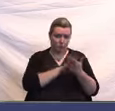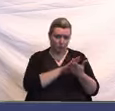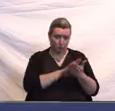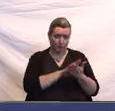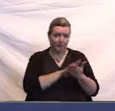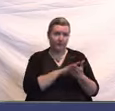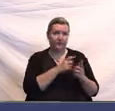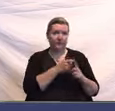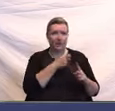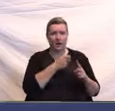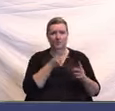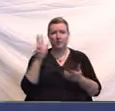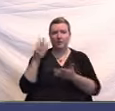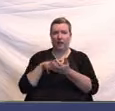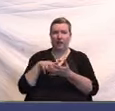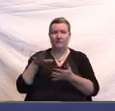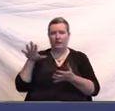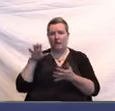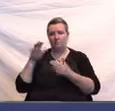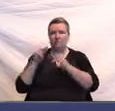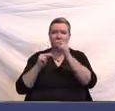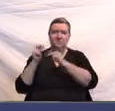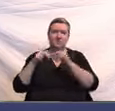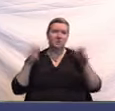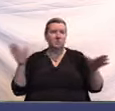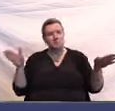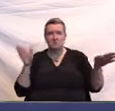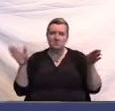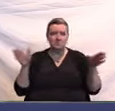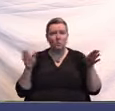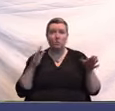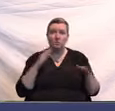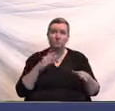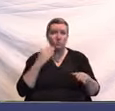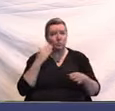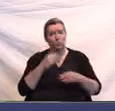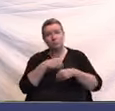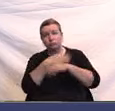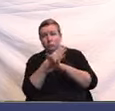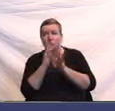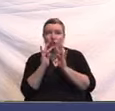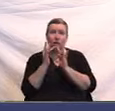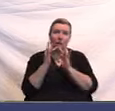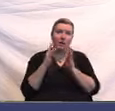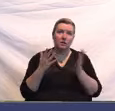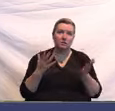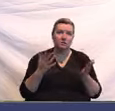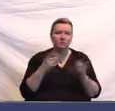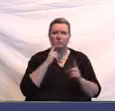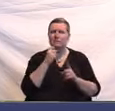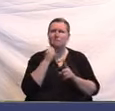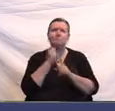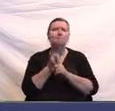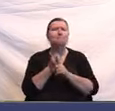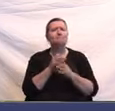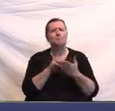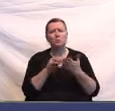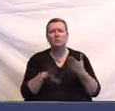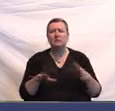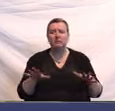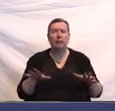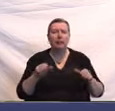We know the price we paid with learning loss. The overwhelming hope is obviously to keep students and staff